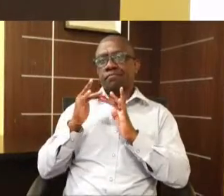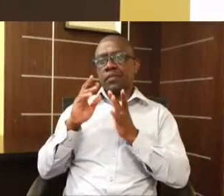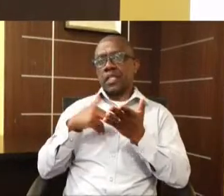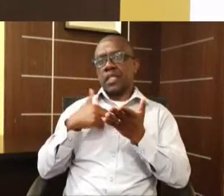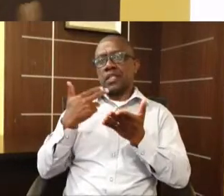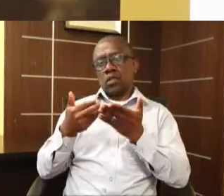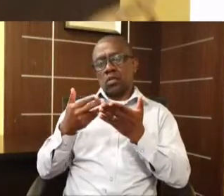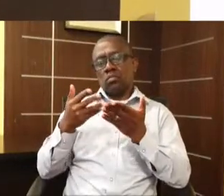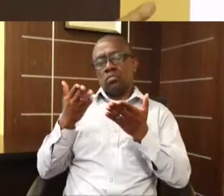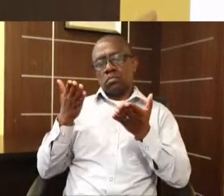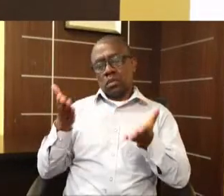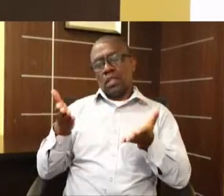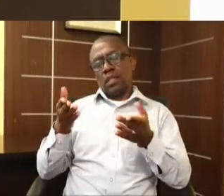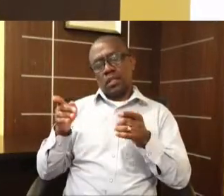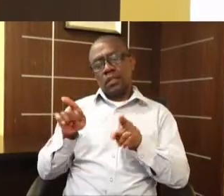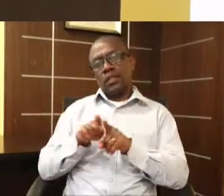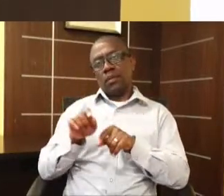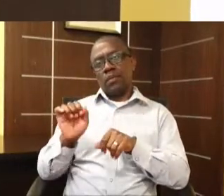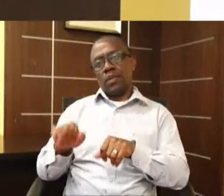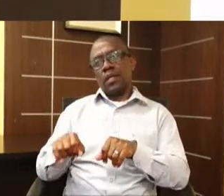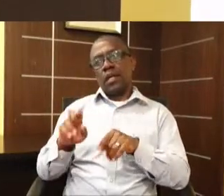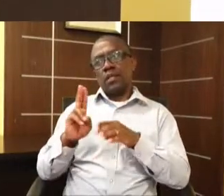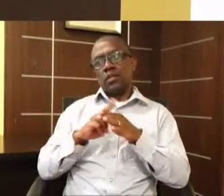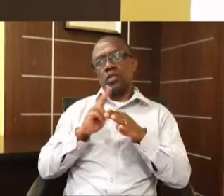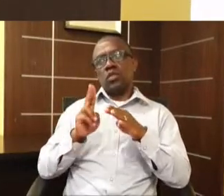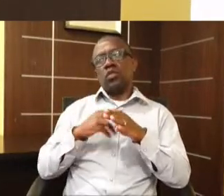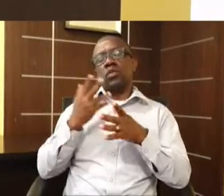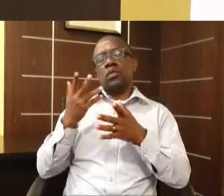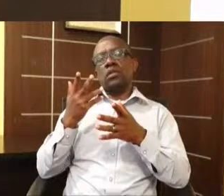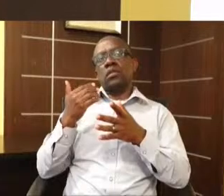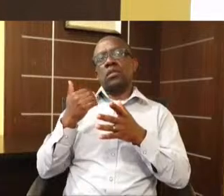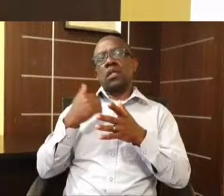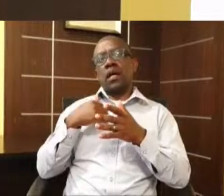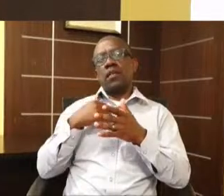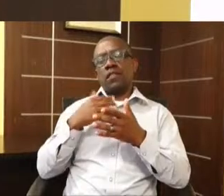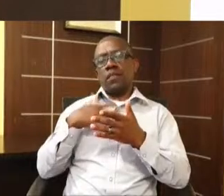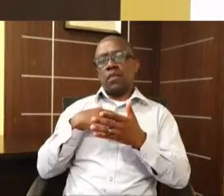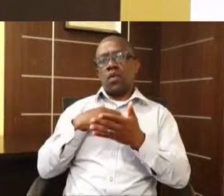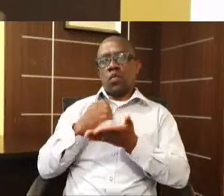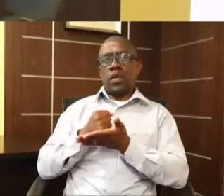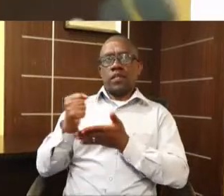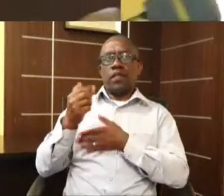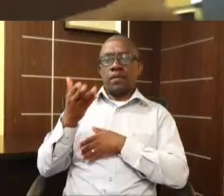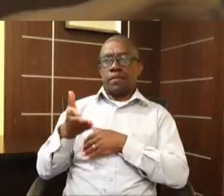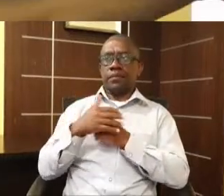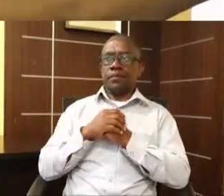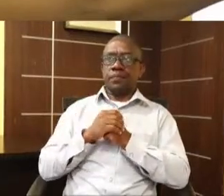resources that we do refer users to. Thank